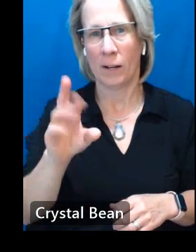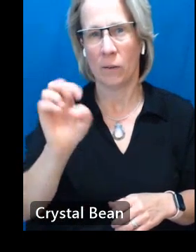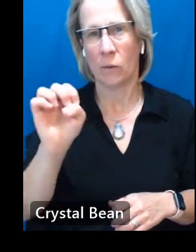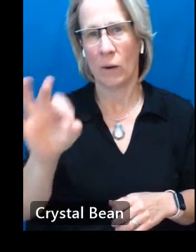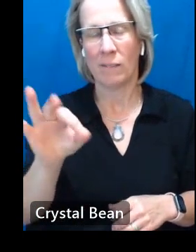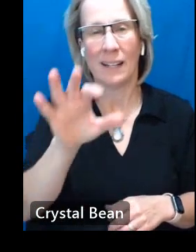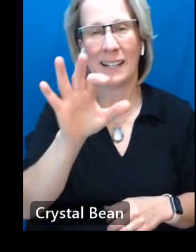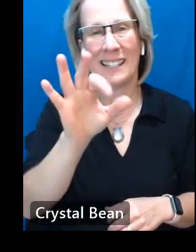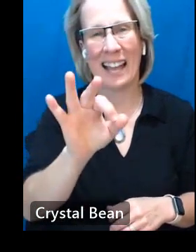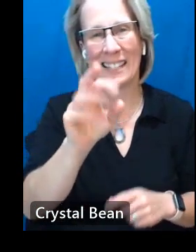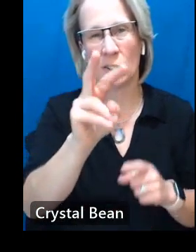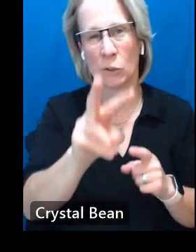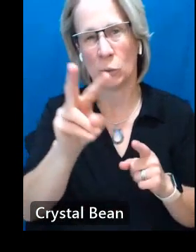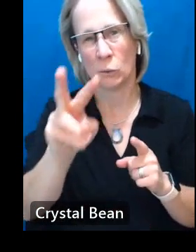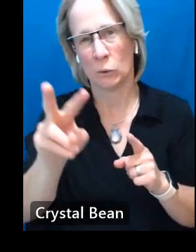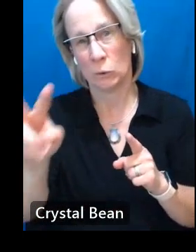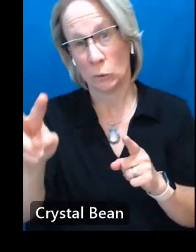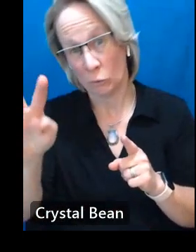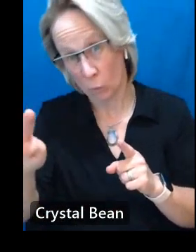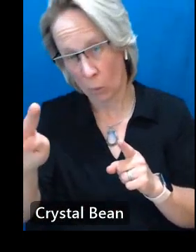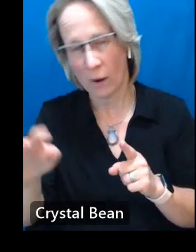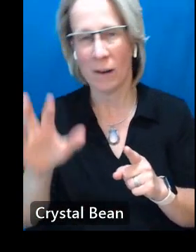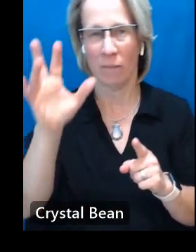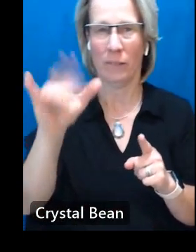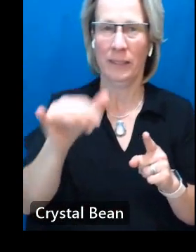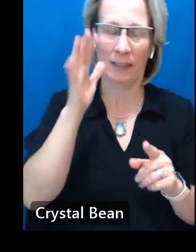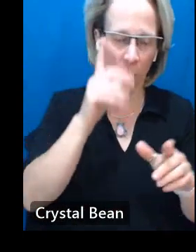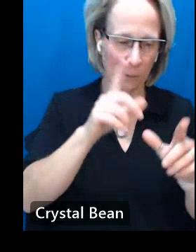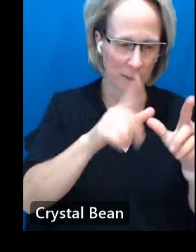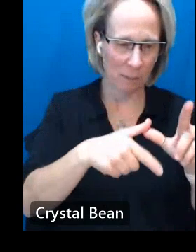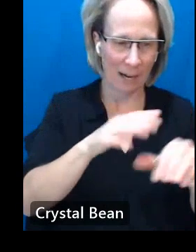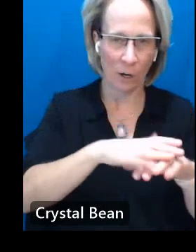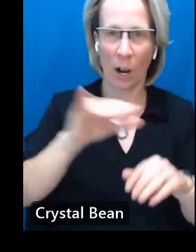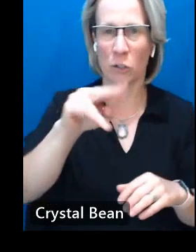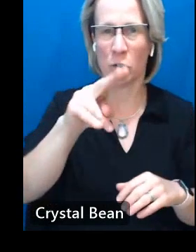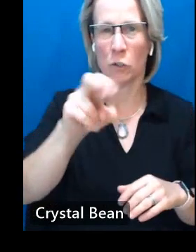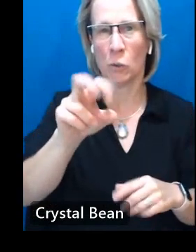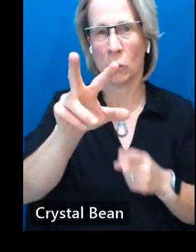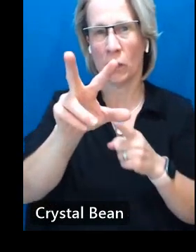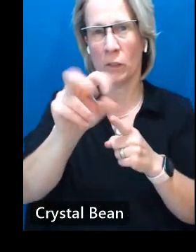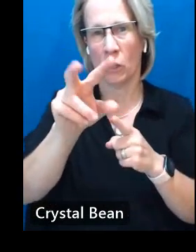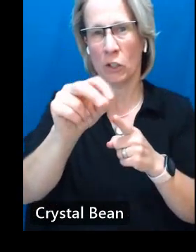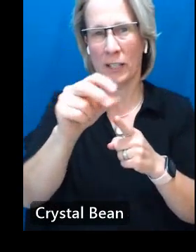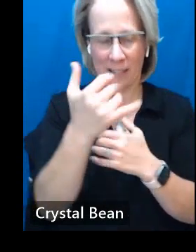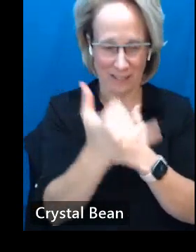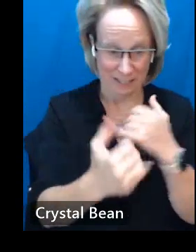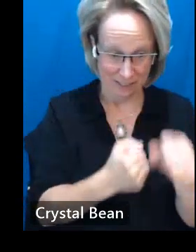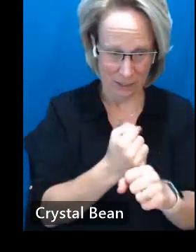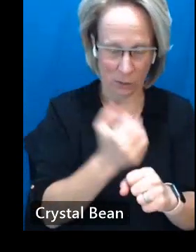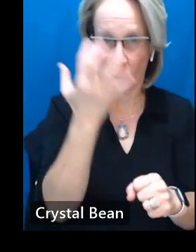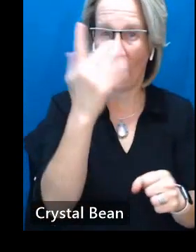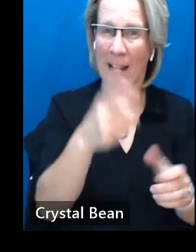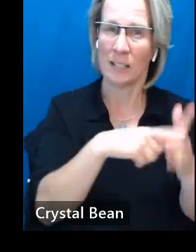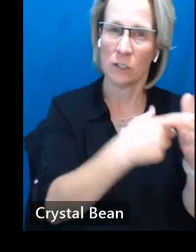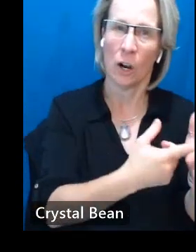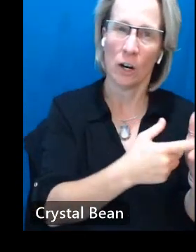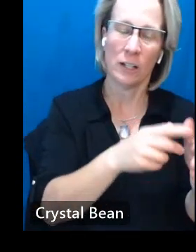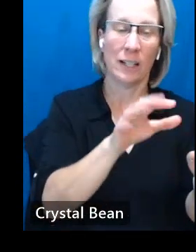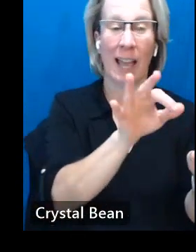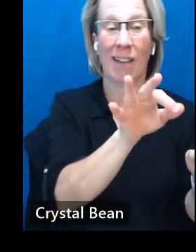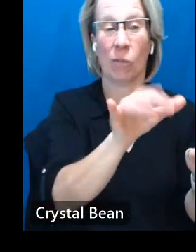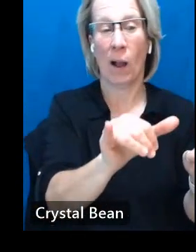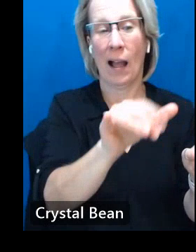That would have expired on June 30th of this year, because that was first valid in FY22 and it was